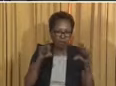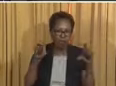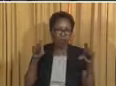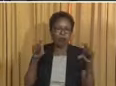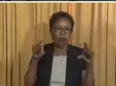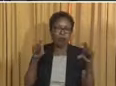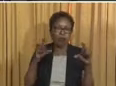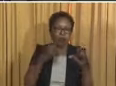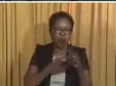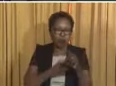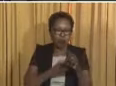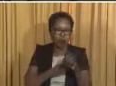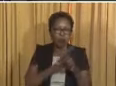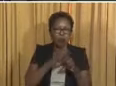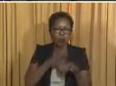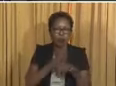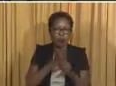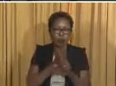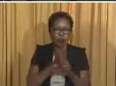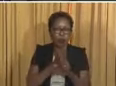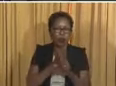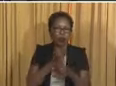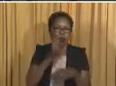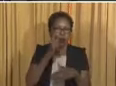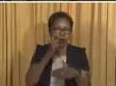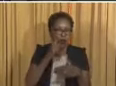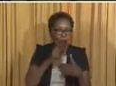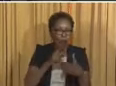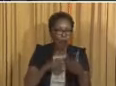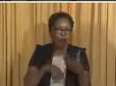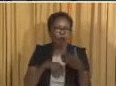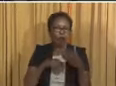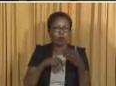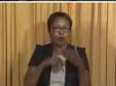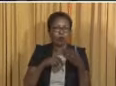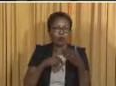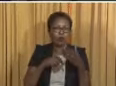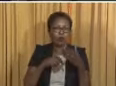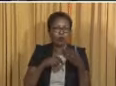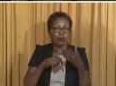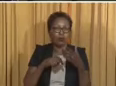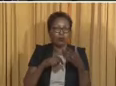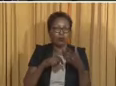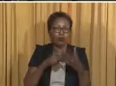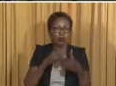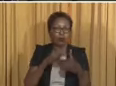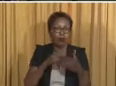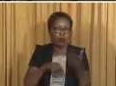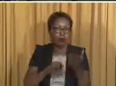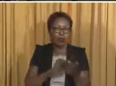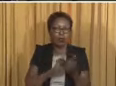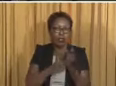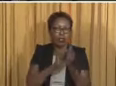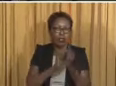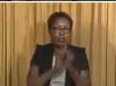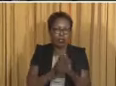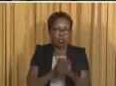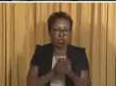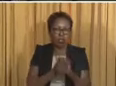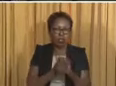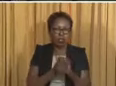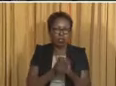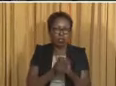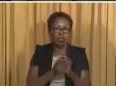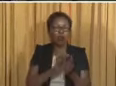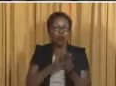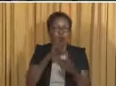be used to make what should clearly be what has a change or what will have some change or of consequence in the